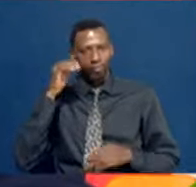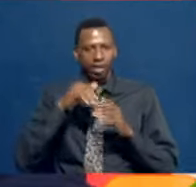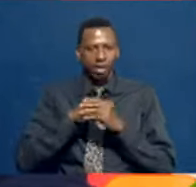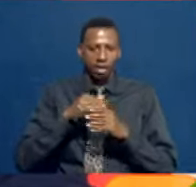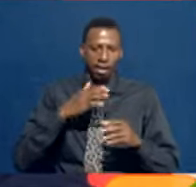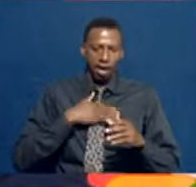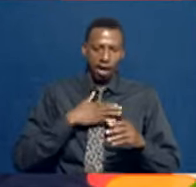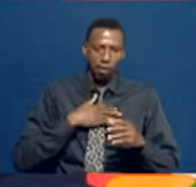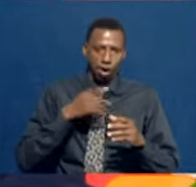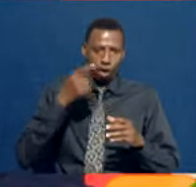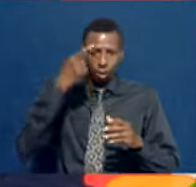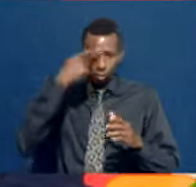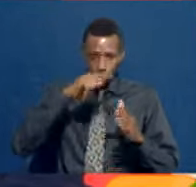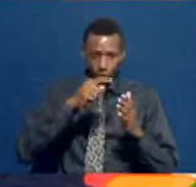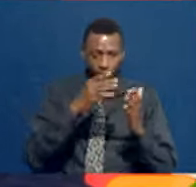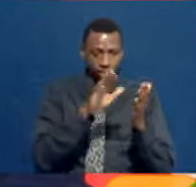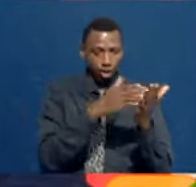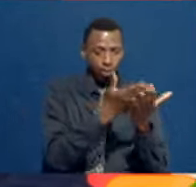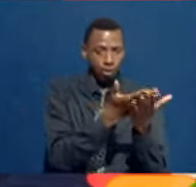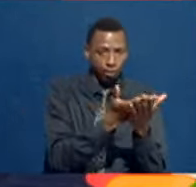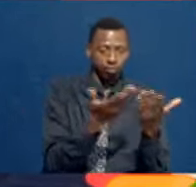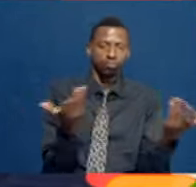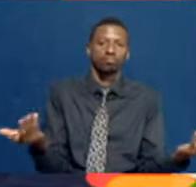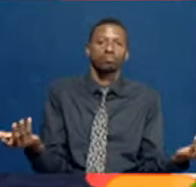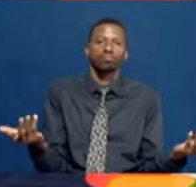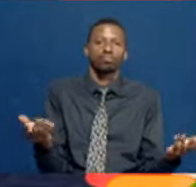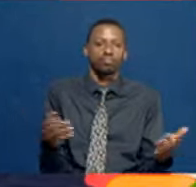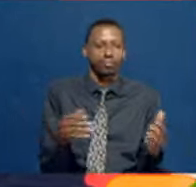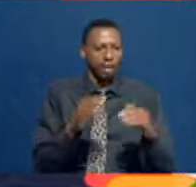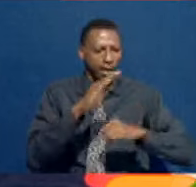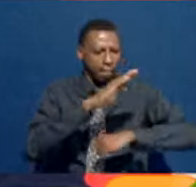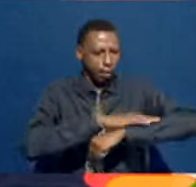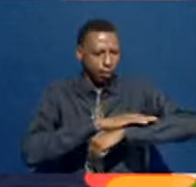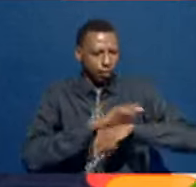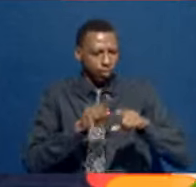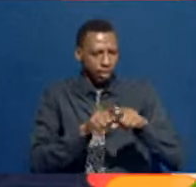policy proposals, that such platforms